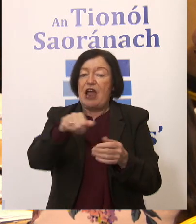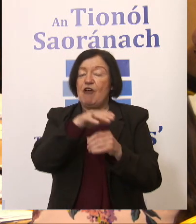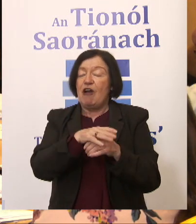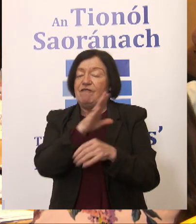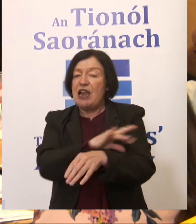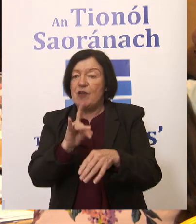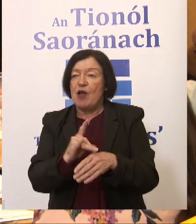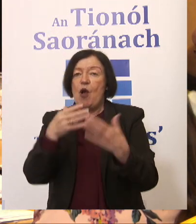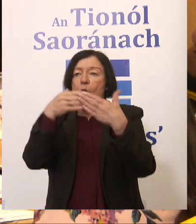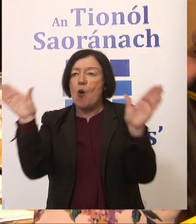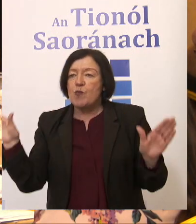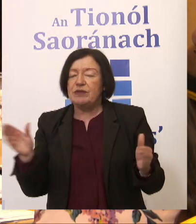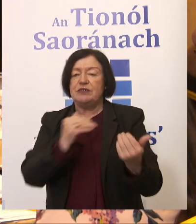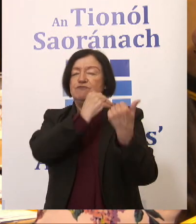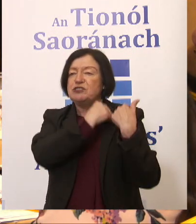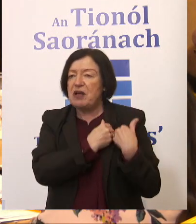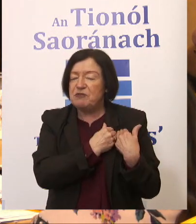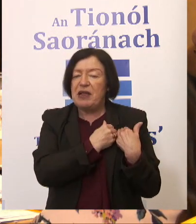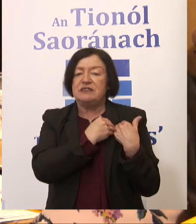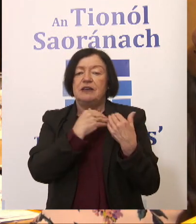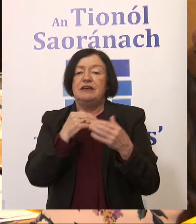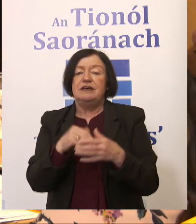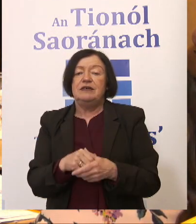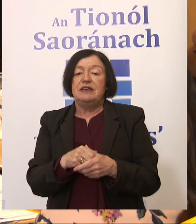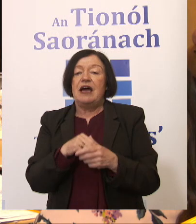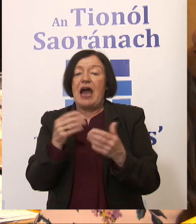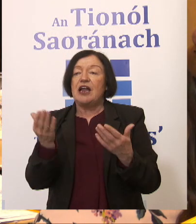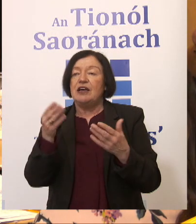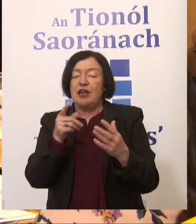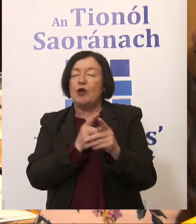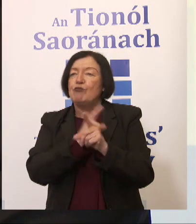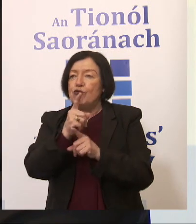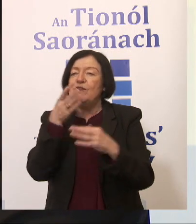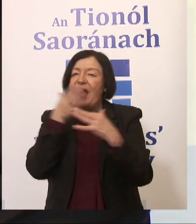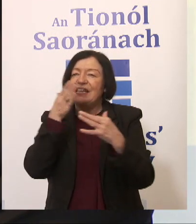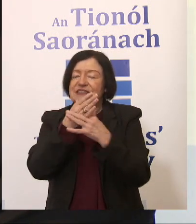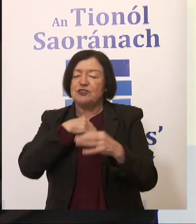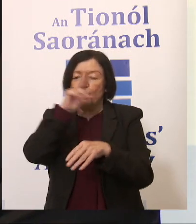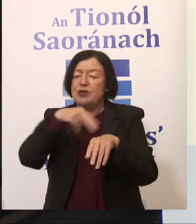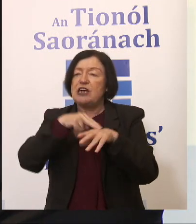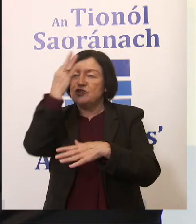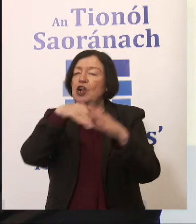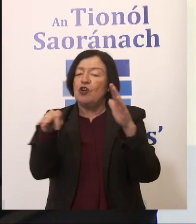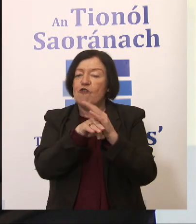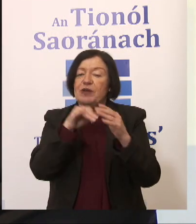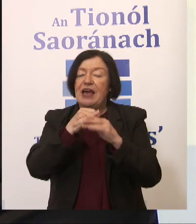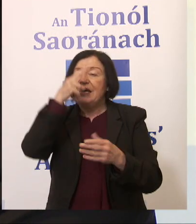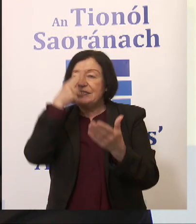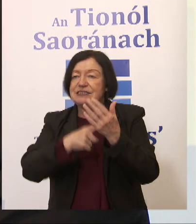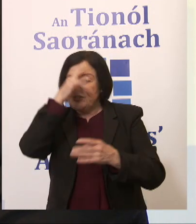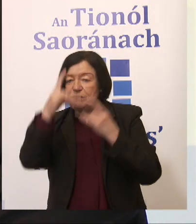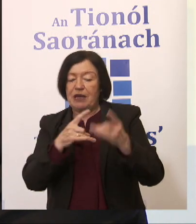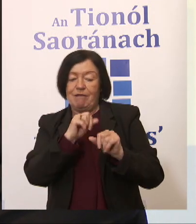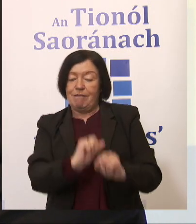enhance transparency and accountability, and I suppose improve access to national government and decision making that impacts on